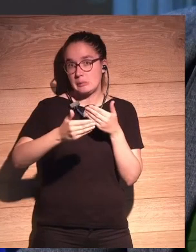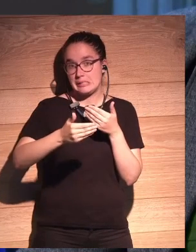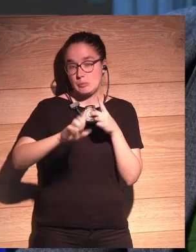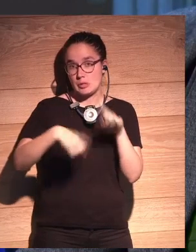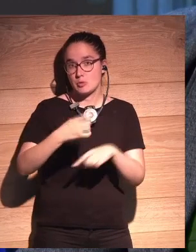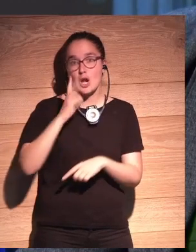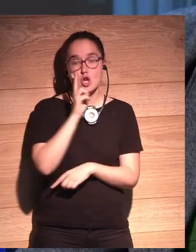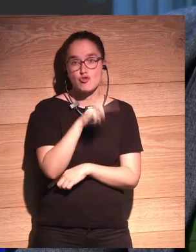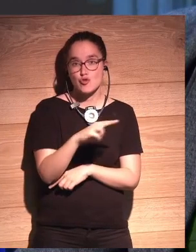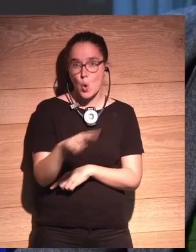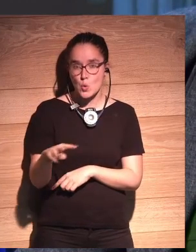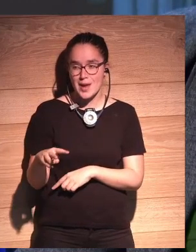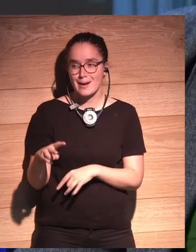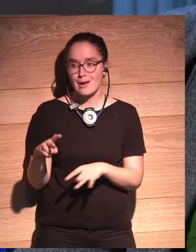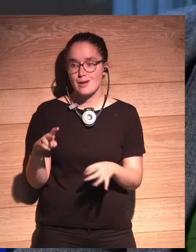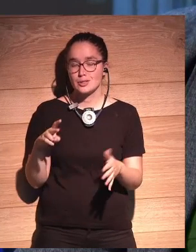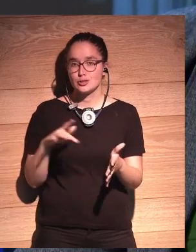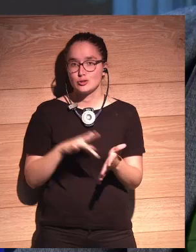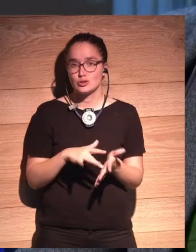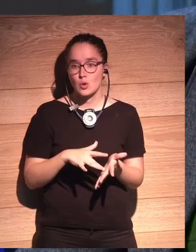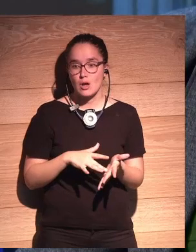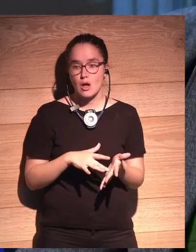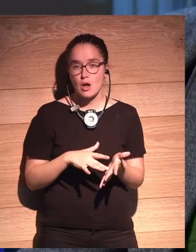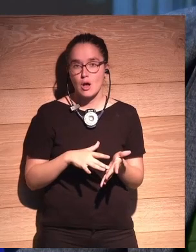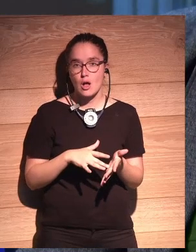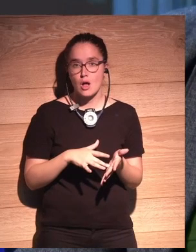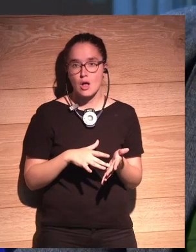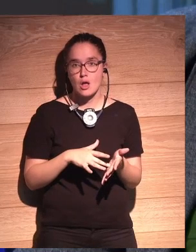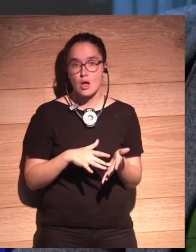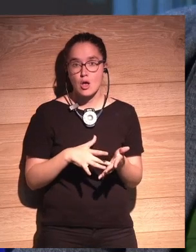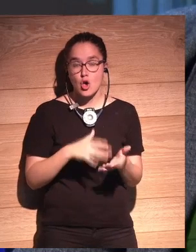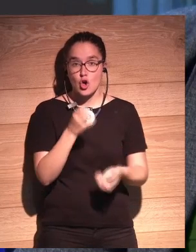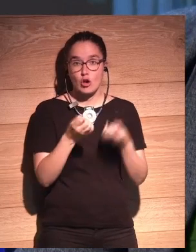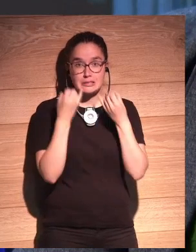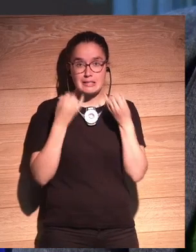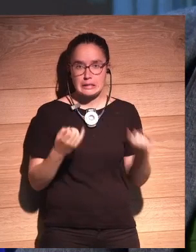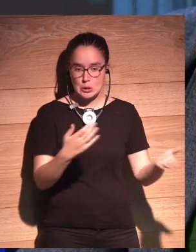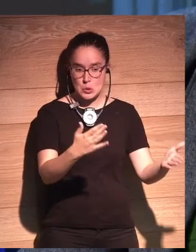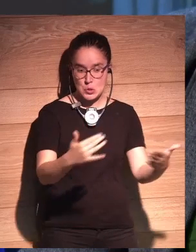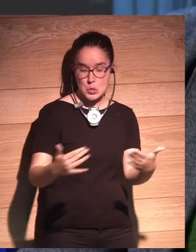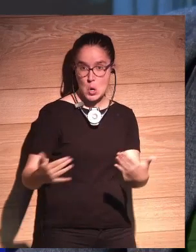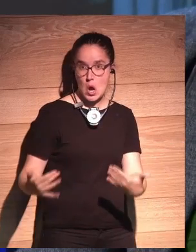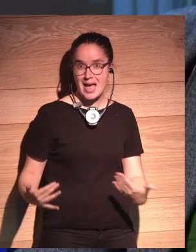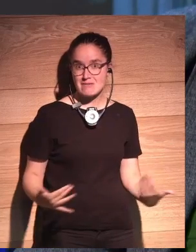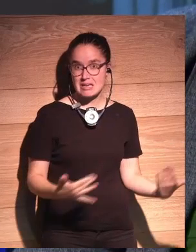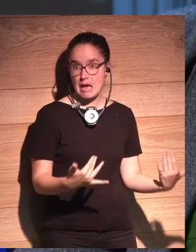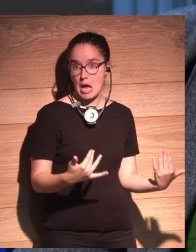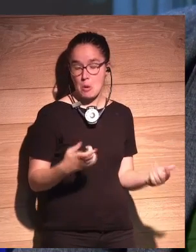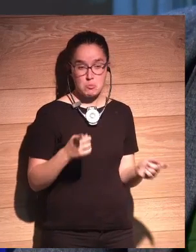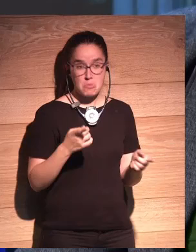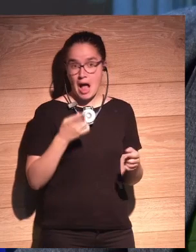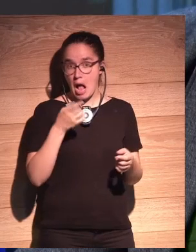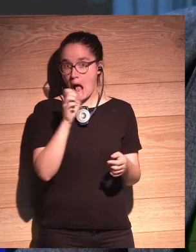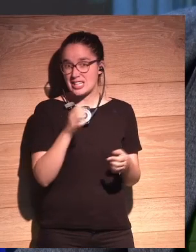from having almost no electric cars within a handful of years to now more than half of all new cars sold